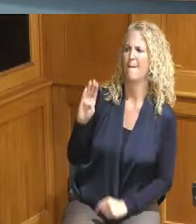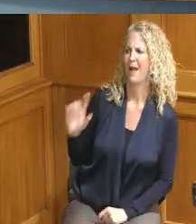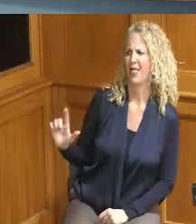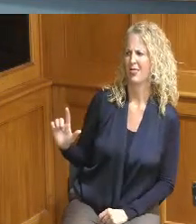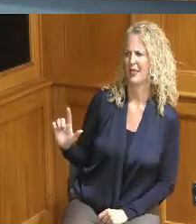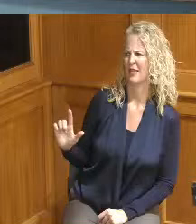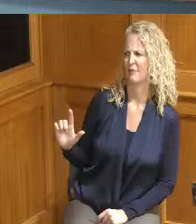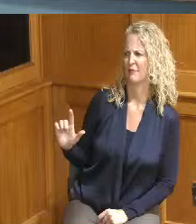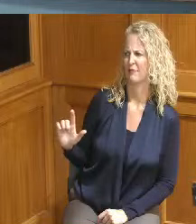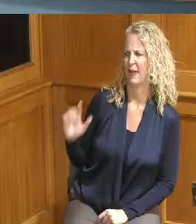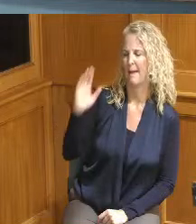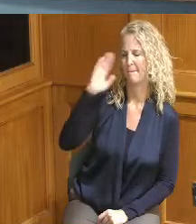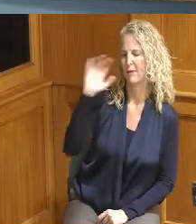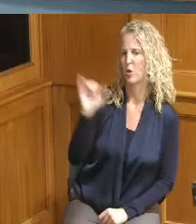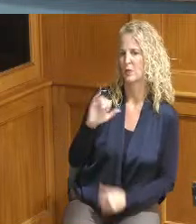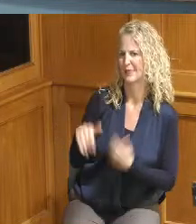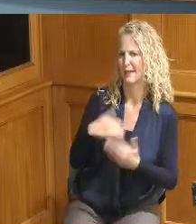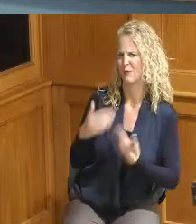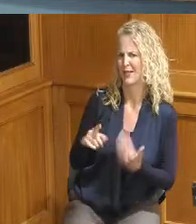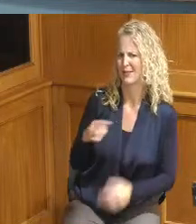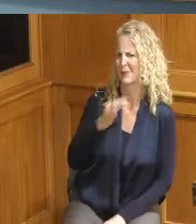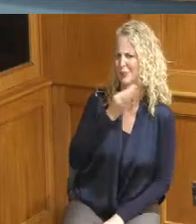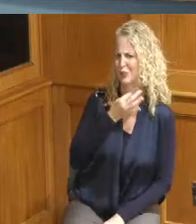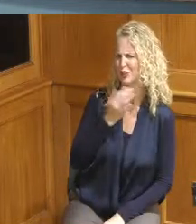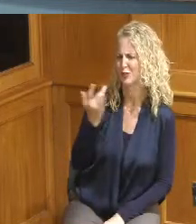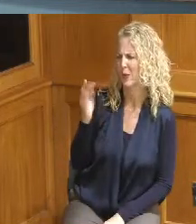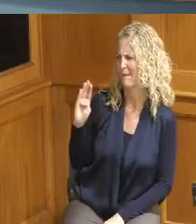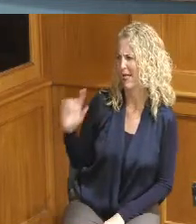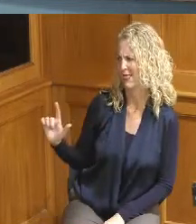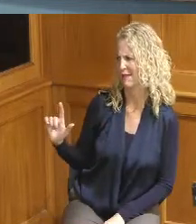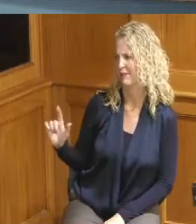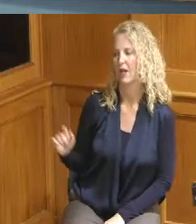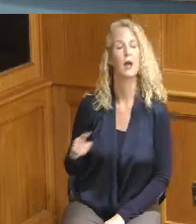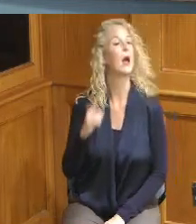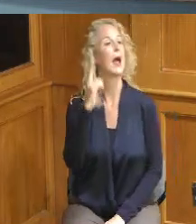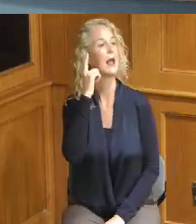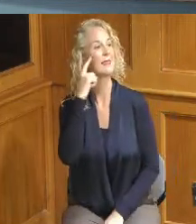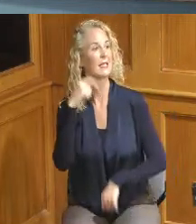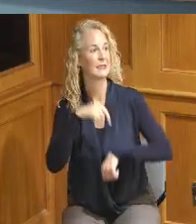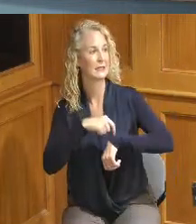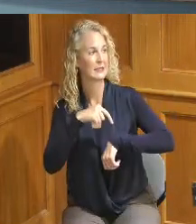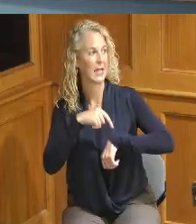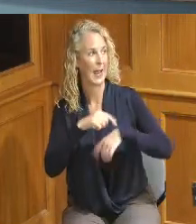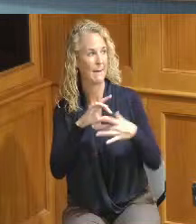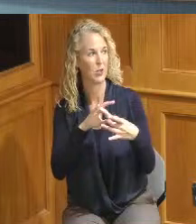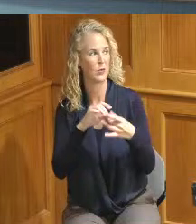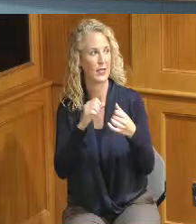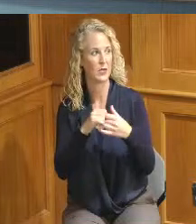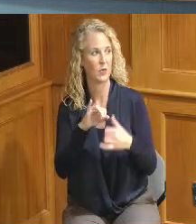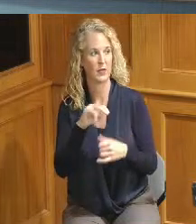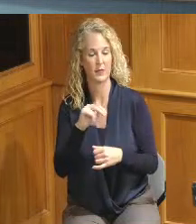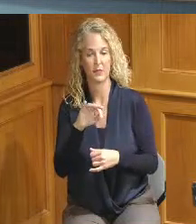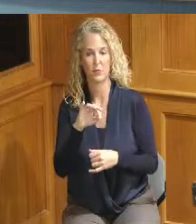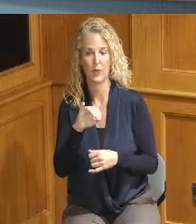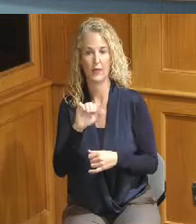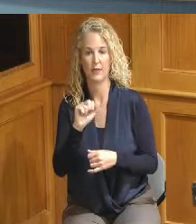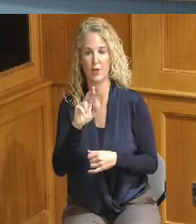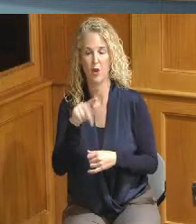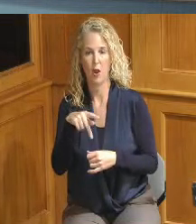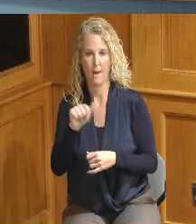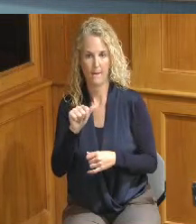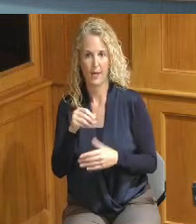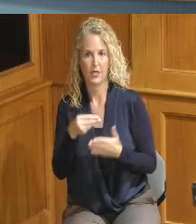mean, I know it's the same process we got now, but why is this coming? I think there is a timing issue associated with the Inflation Reduction Act